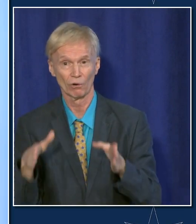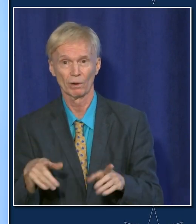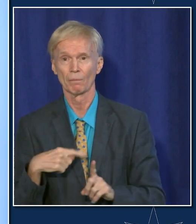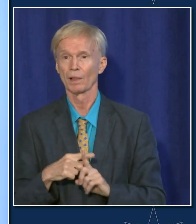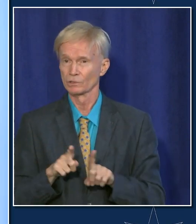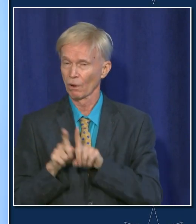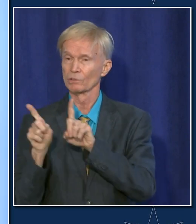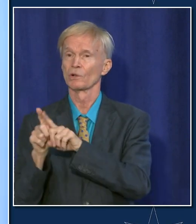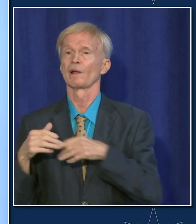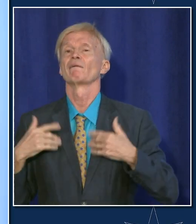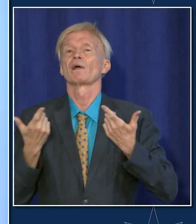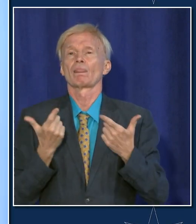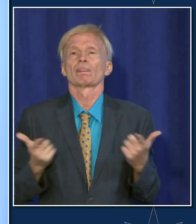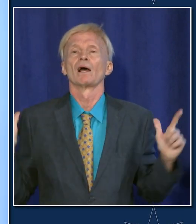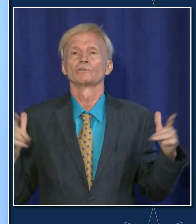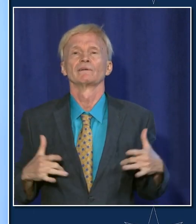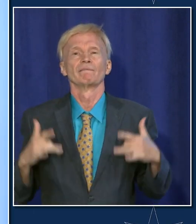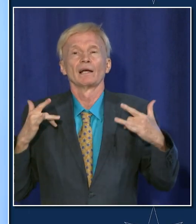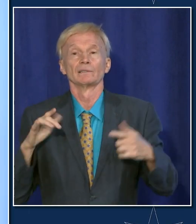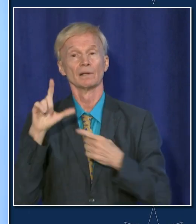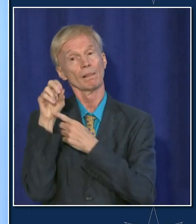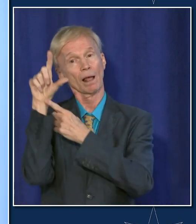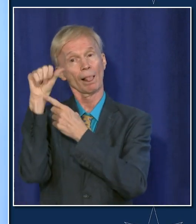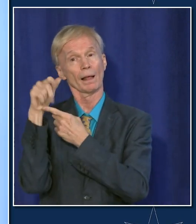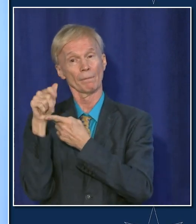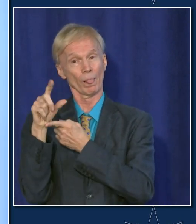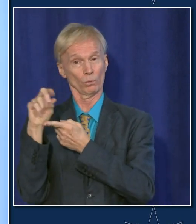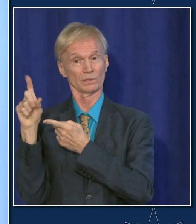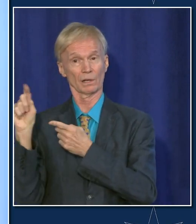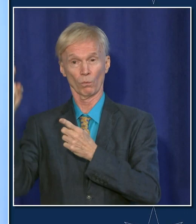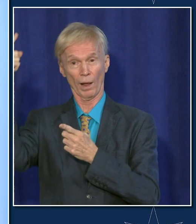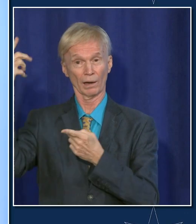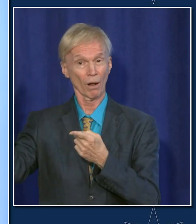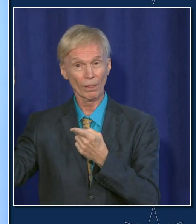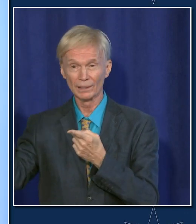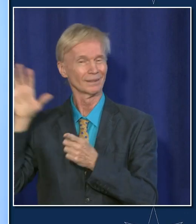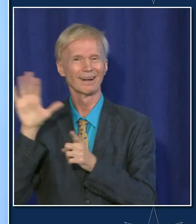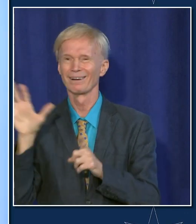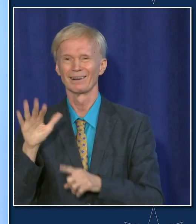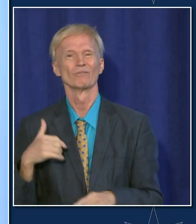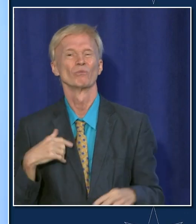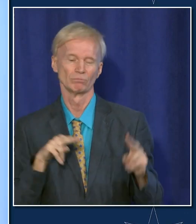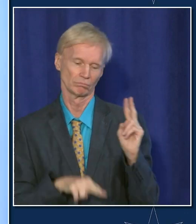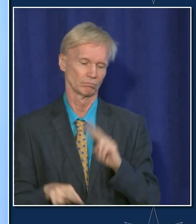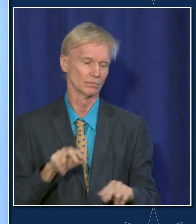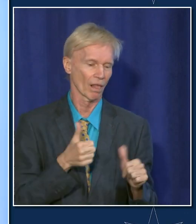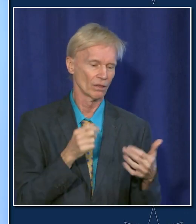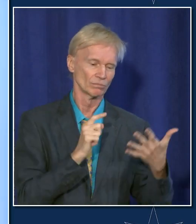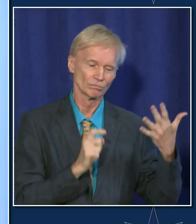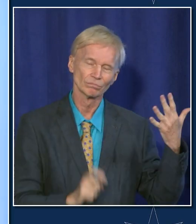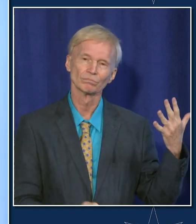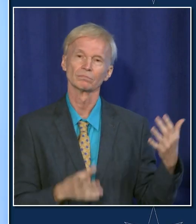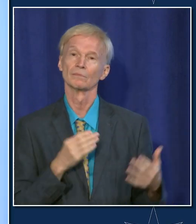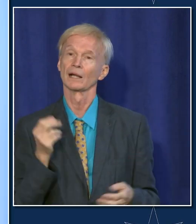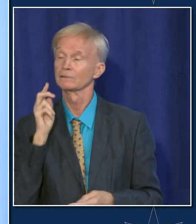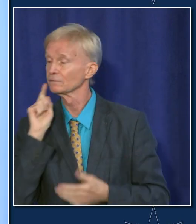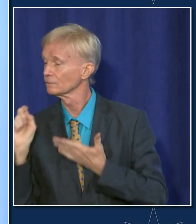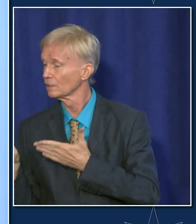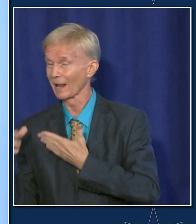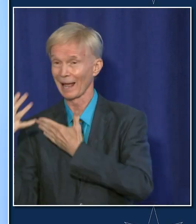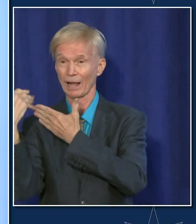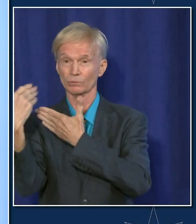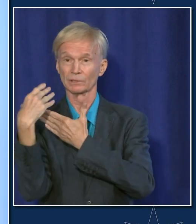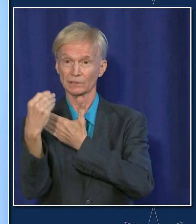events at this point. The Lollapalooza is not the only event that we have looked at, and we have consistently seen with outdoor events